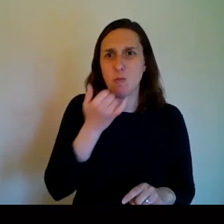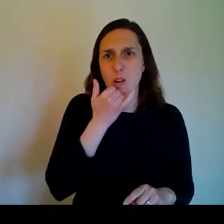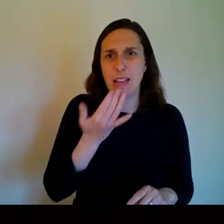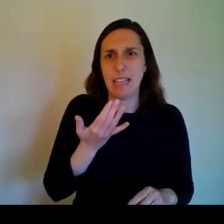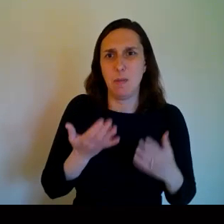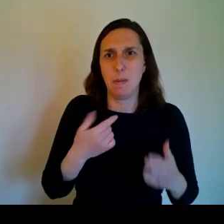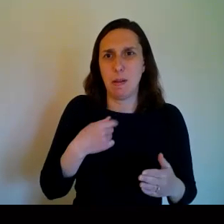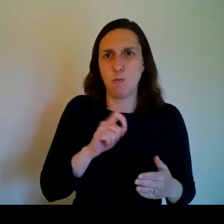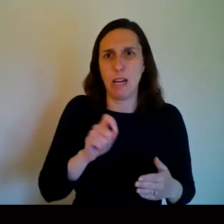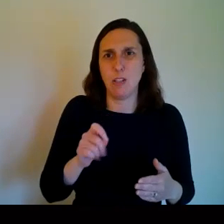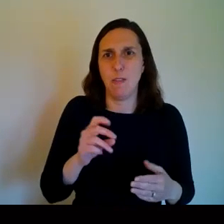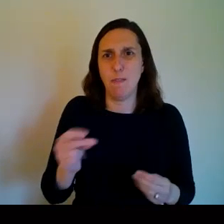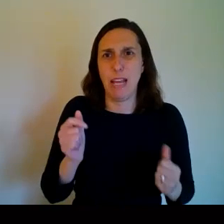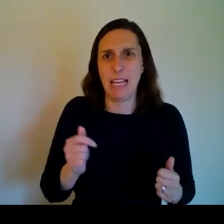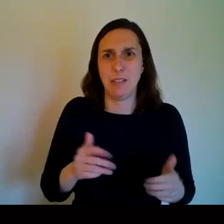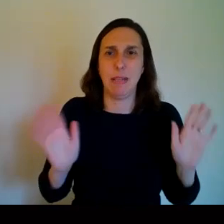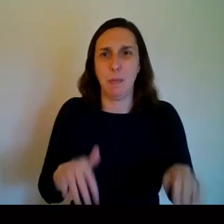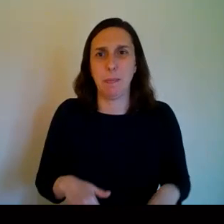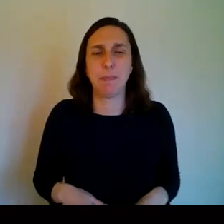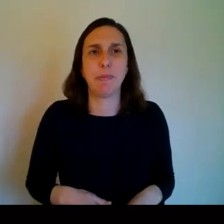fast. So the expense,